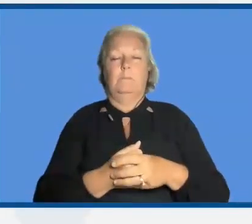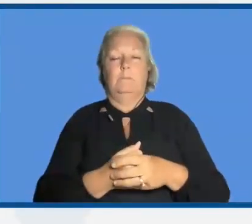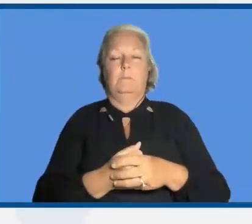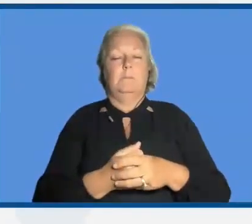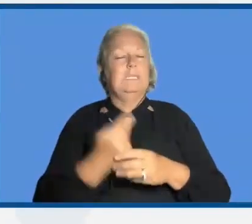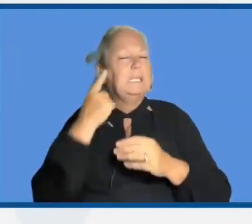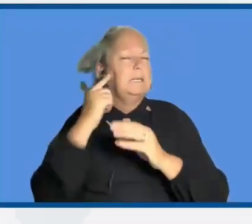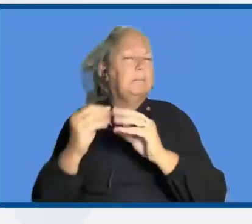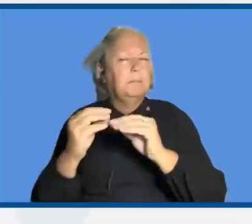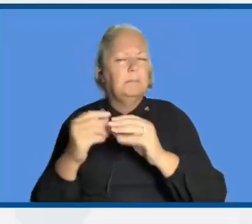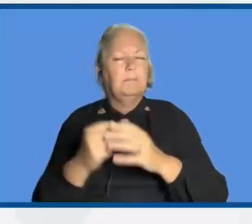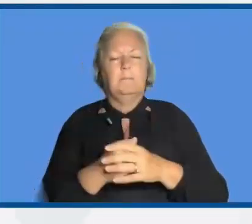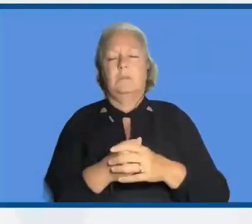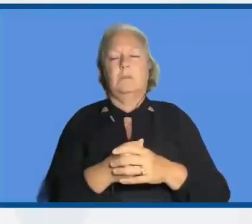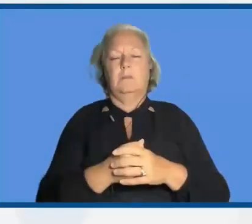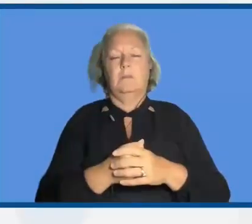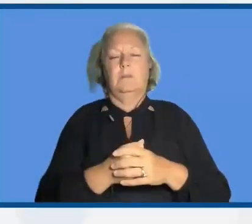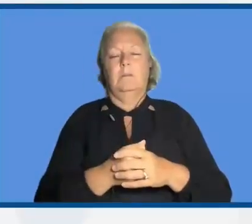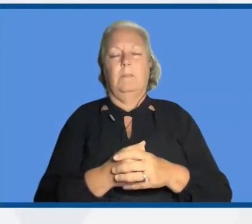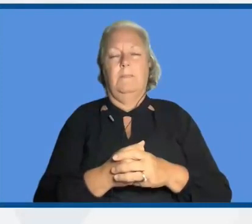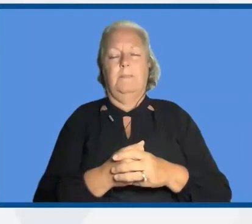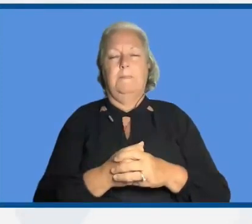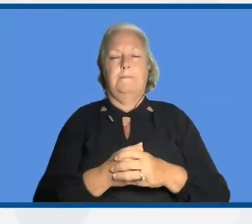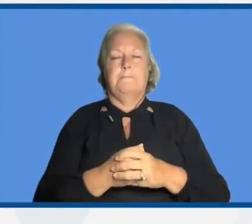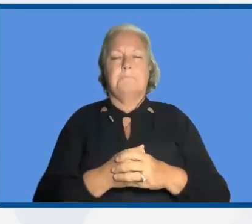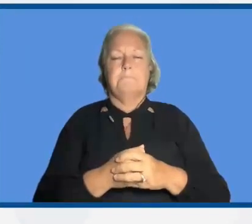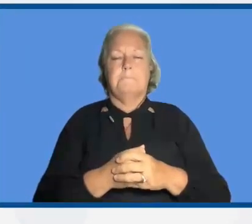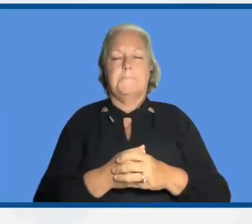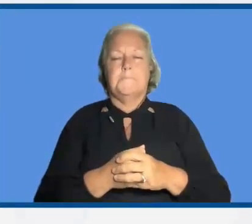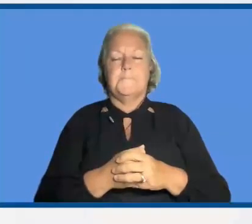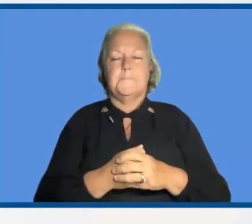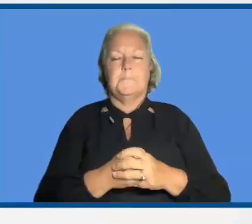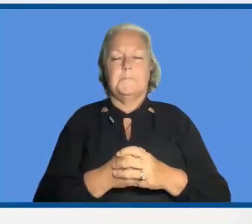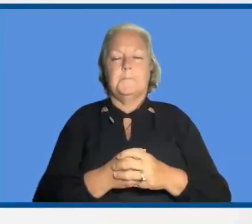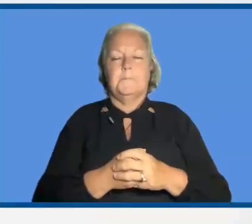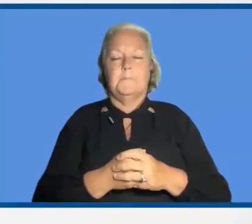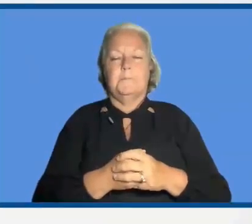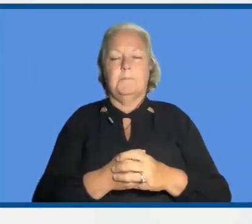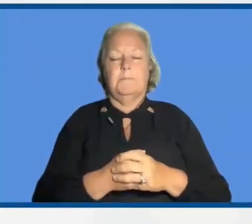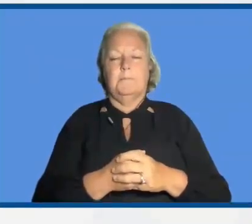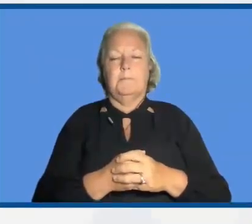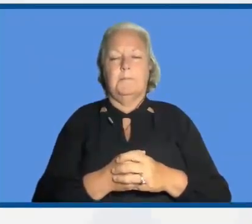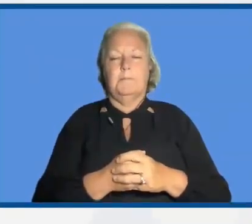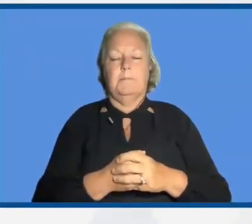A lo mejor fue la elección de idioma que hizo que el micrófono no funcionara. No, la primera cosa que os pediría es que maybe pensara...